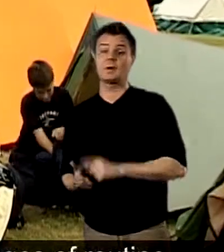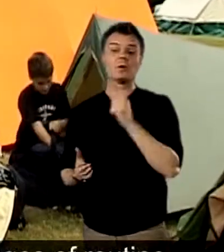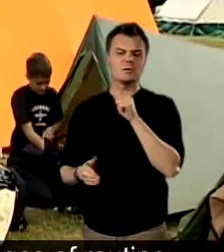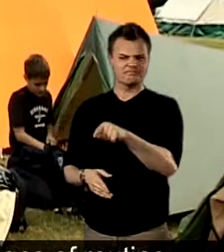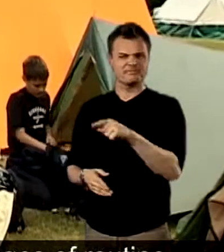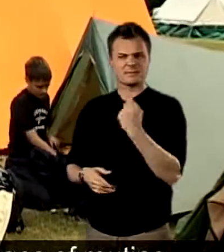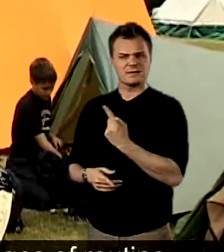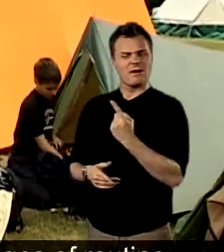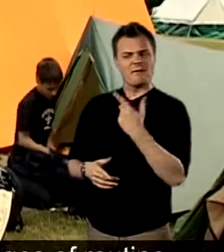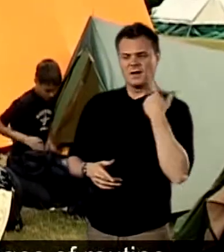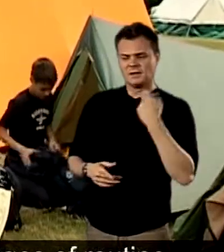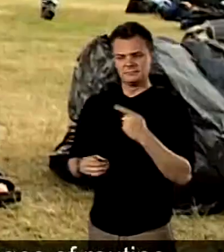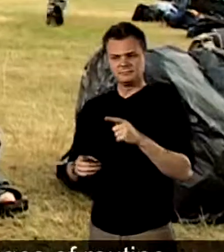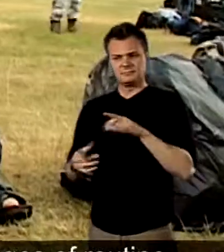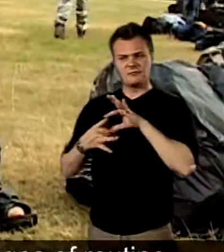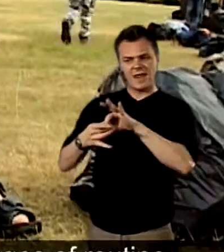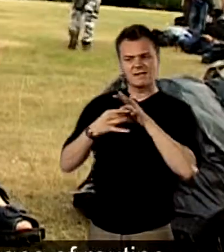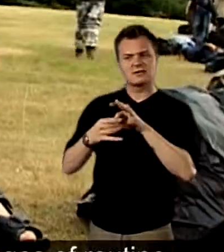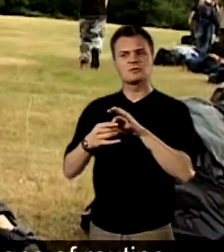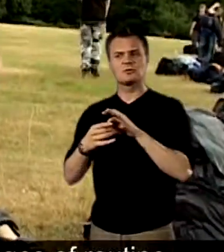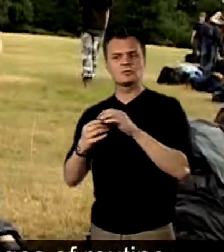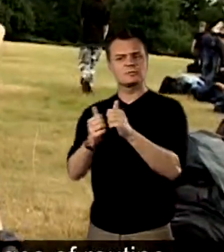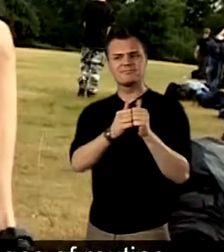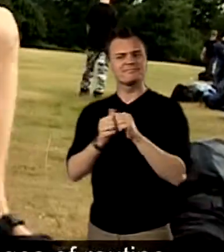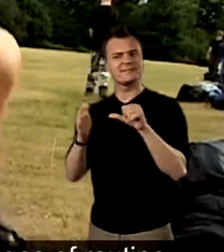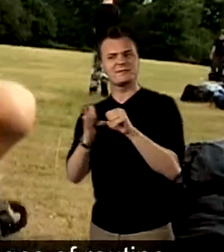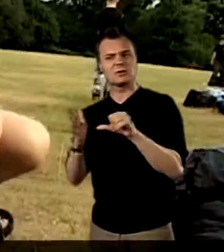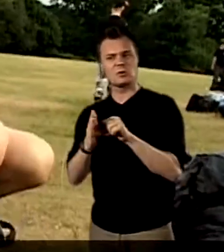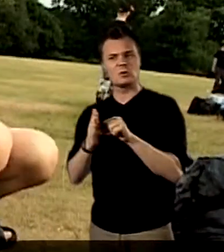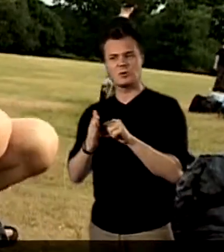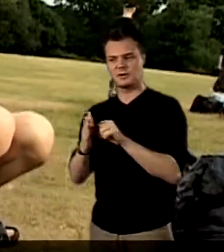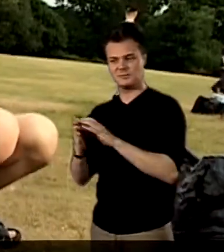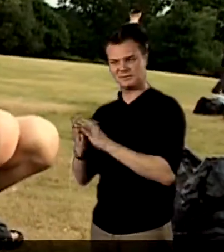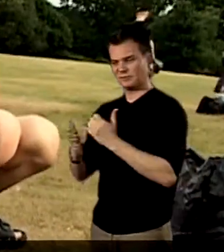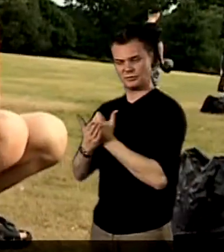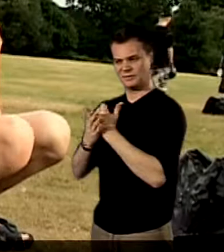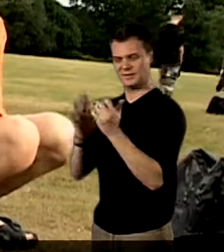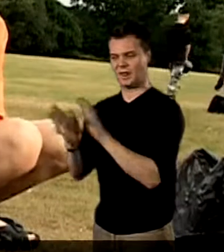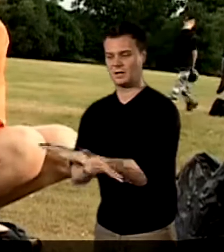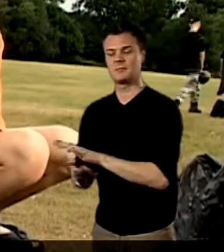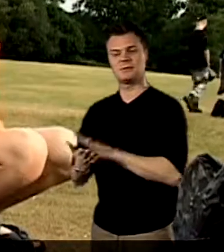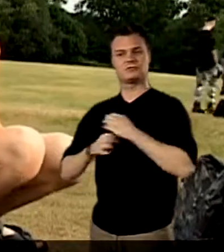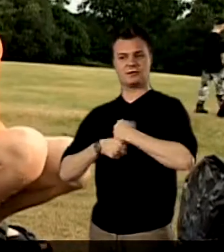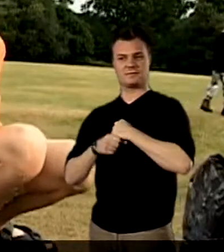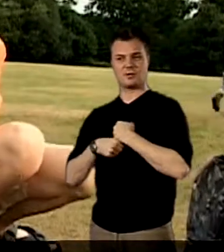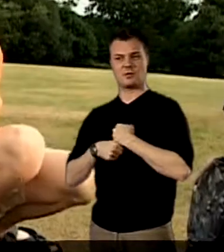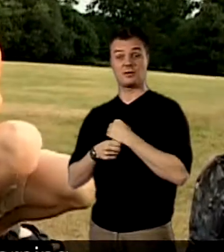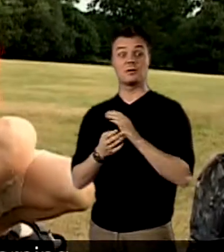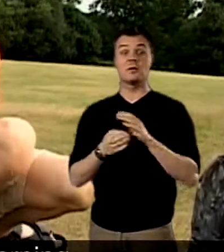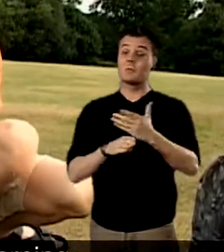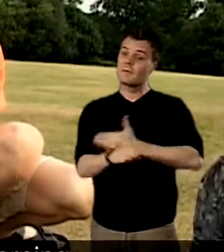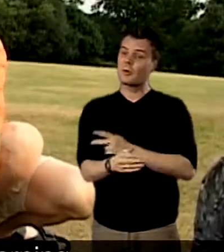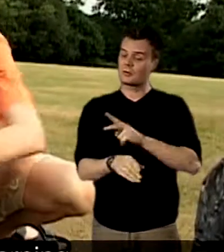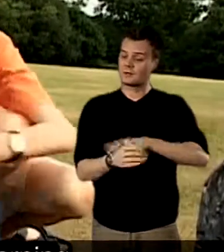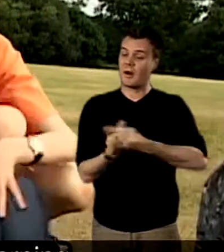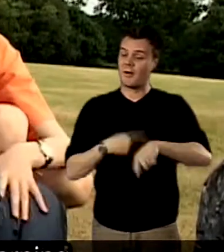difficult, and changes of routine can be stressful. In preparation for the trip, staff have shared information on Peter's needs. We